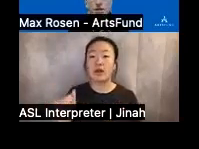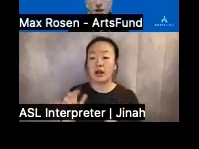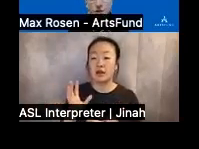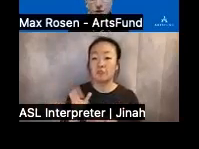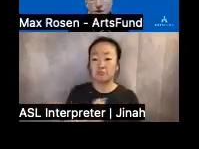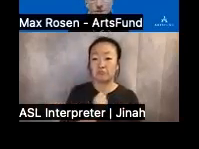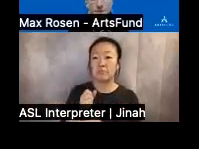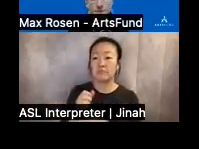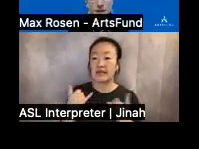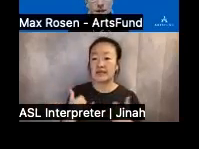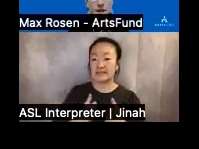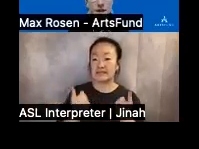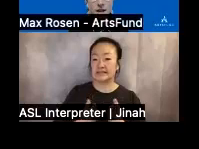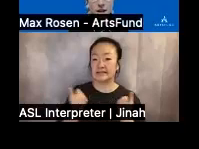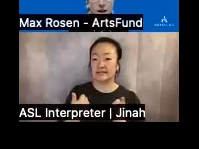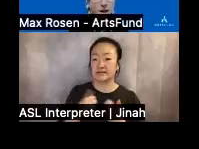login credentials.